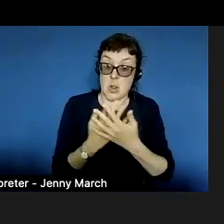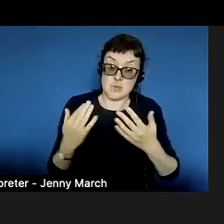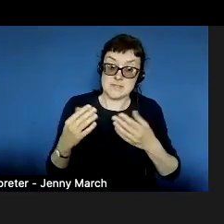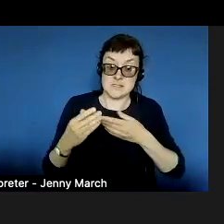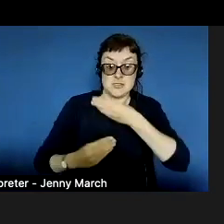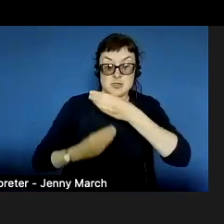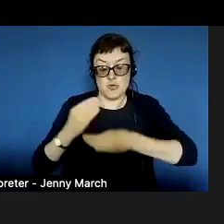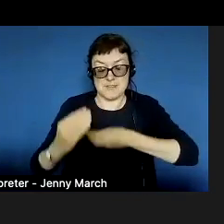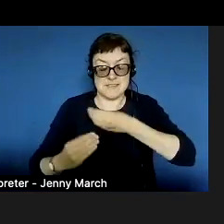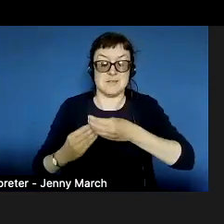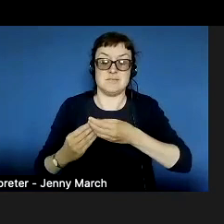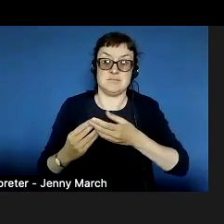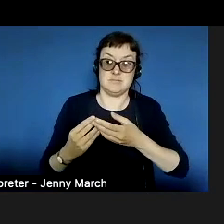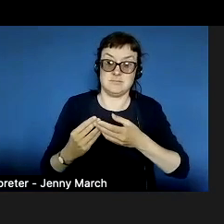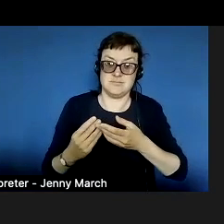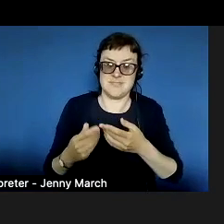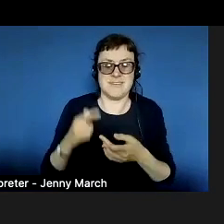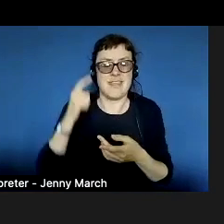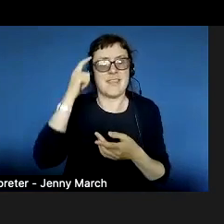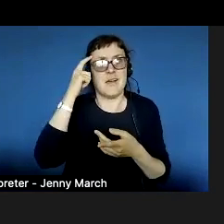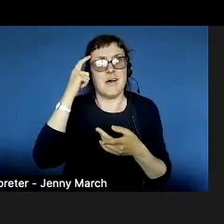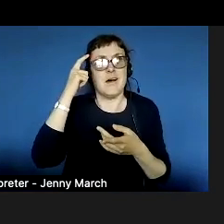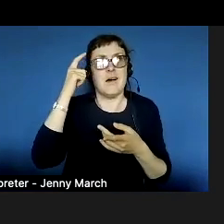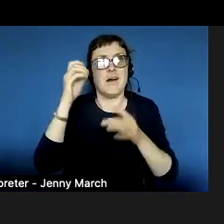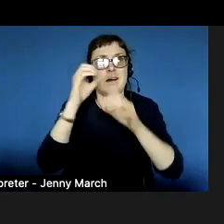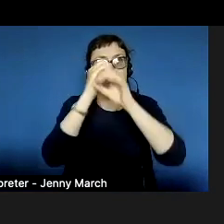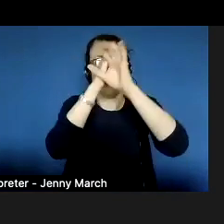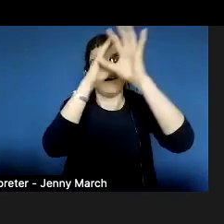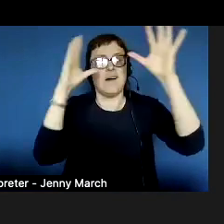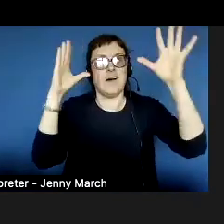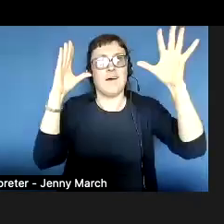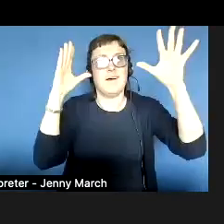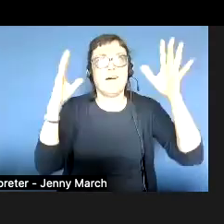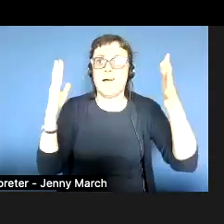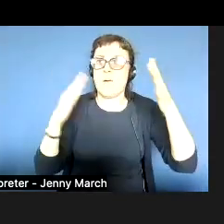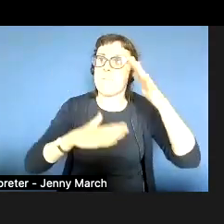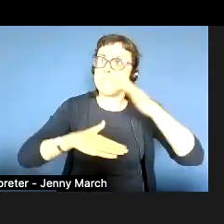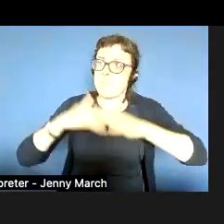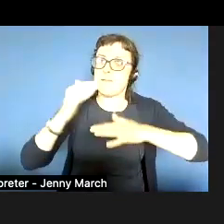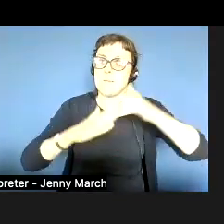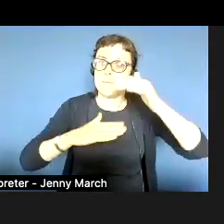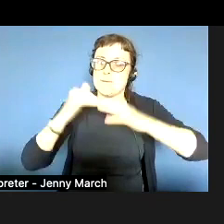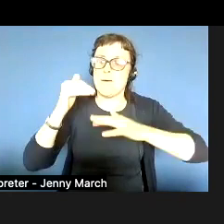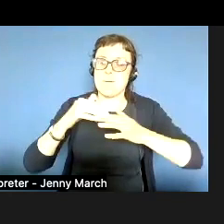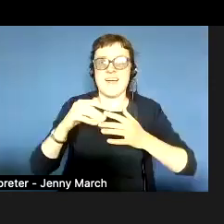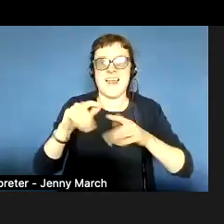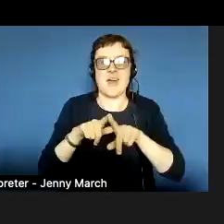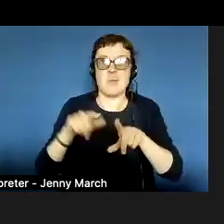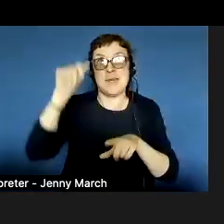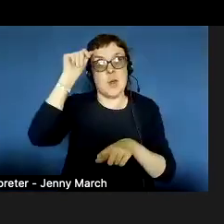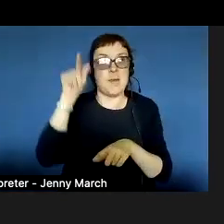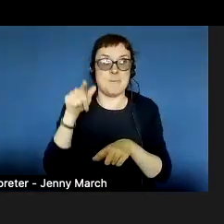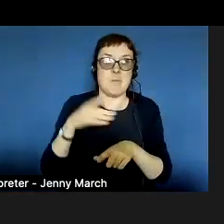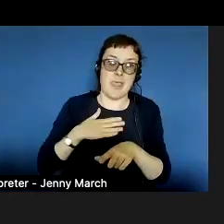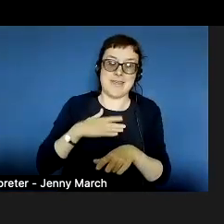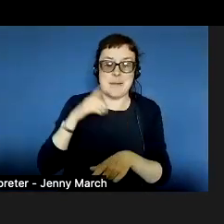of missed out on that bit. We did kind of build up this like of him. Did you feel like that, Sam? I think so, yeah. And I mean, looking